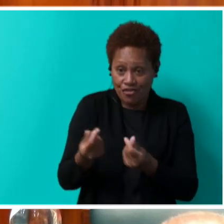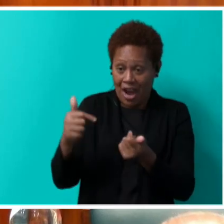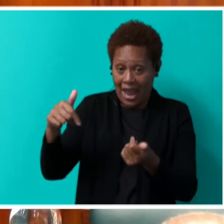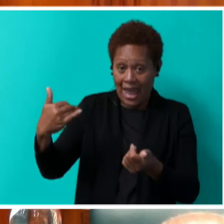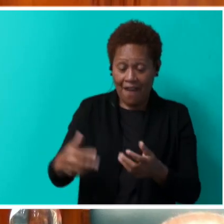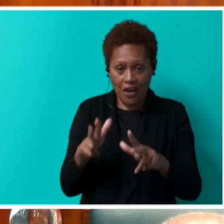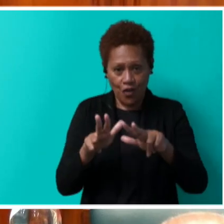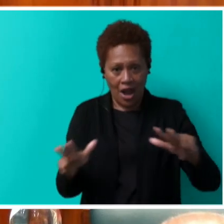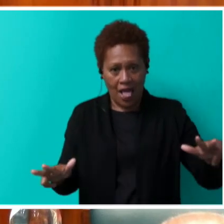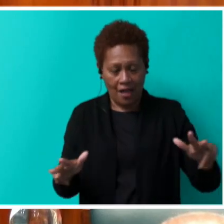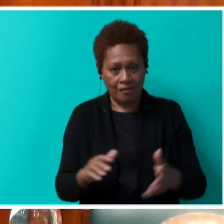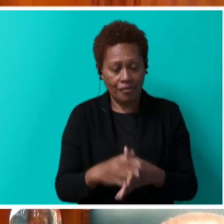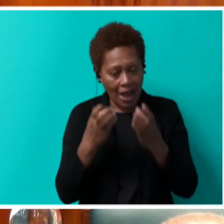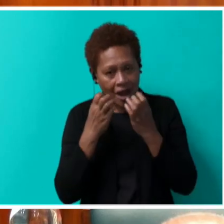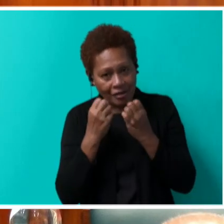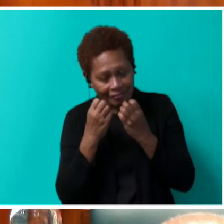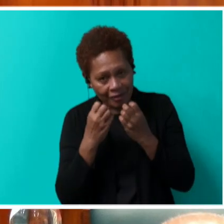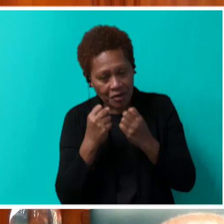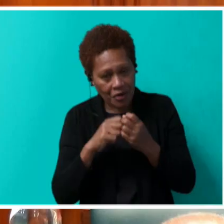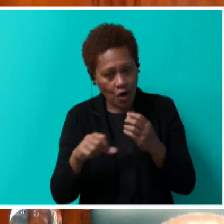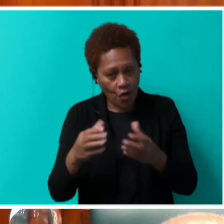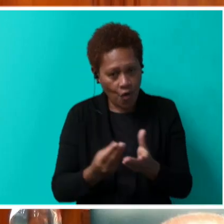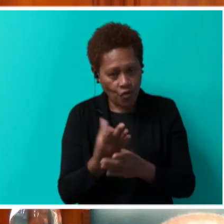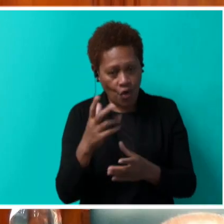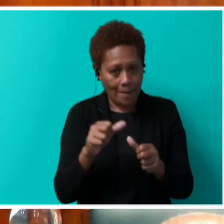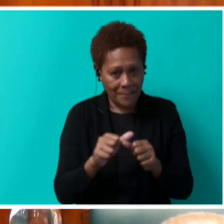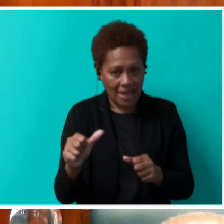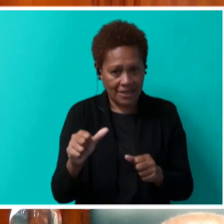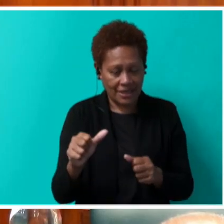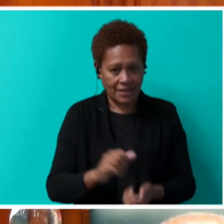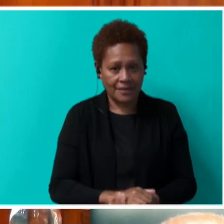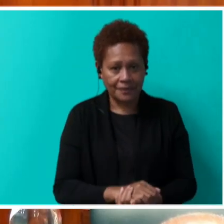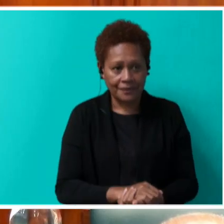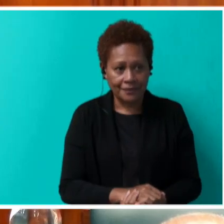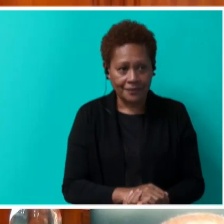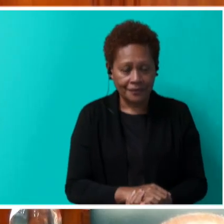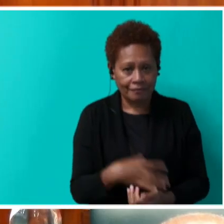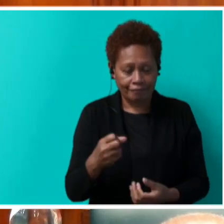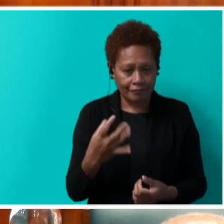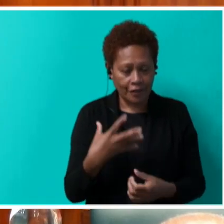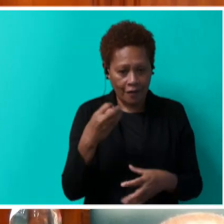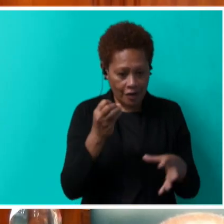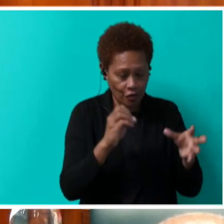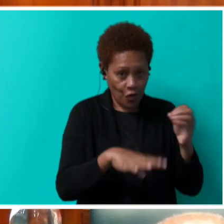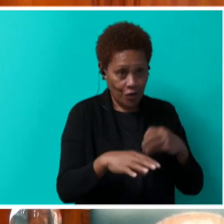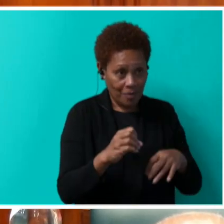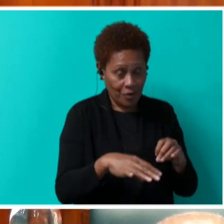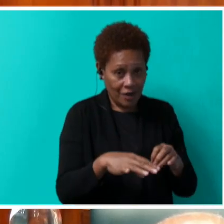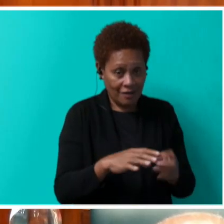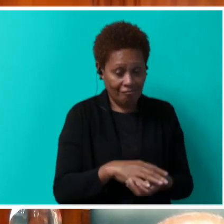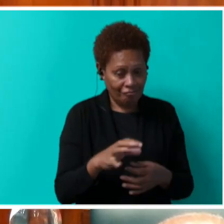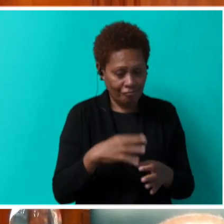environment where sugarcane grows best. And in the last decades, pineapple's contribution to our